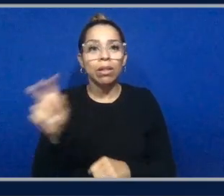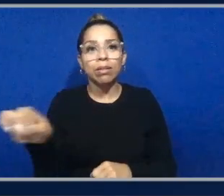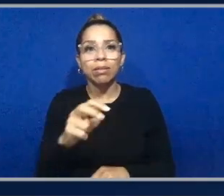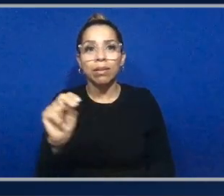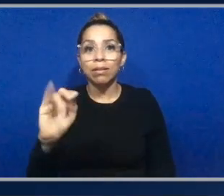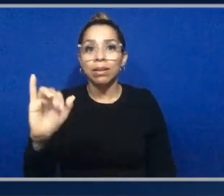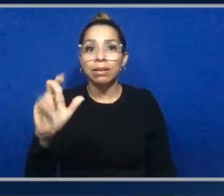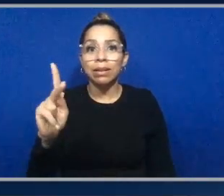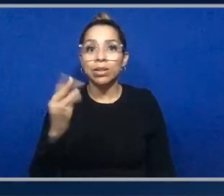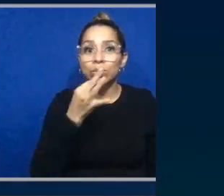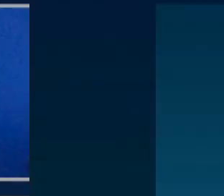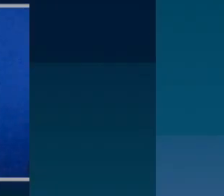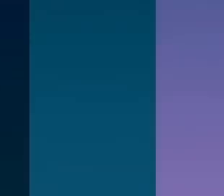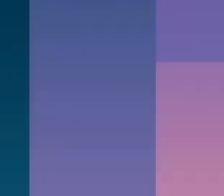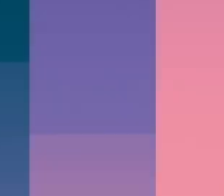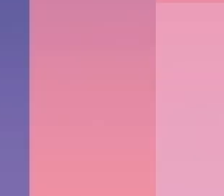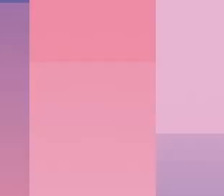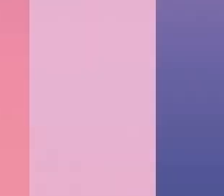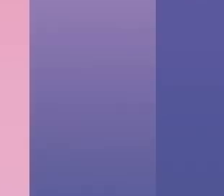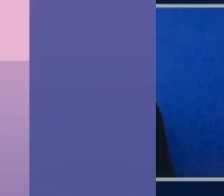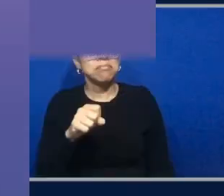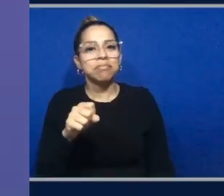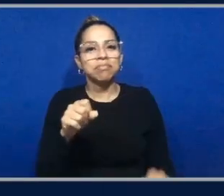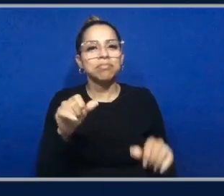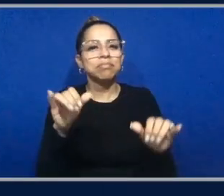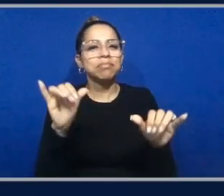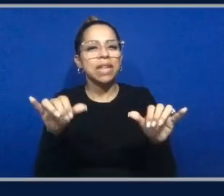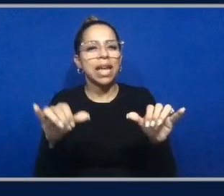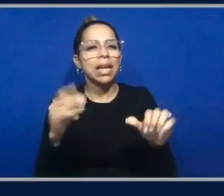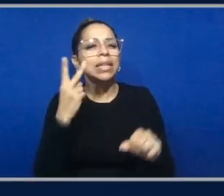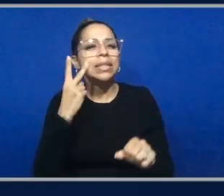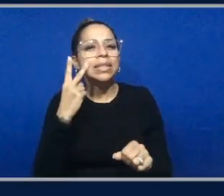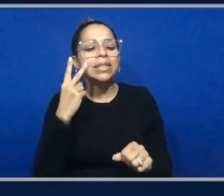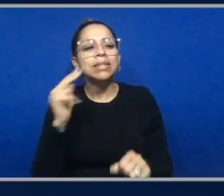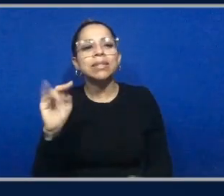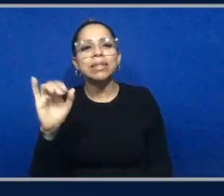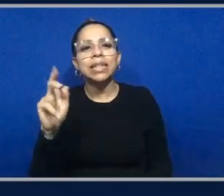to hang out, see what type of trouble Nick's getting into out there on the floor.